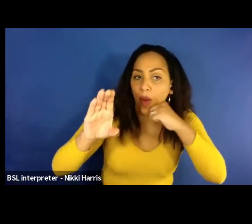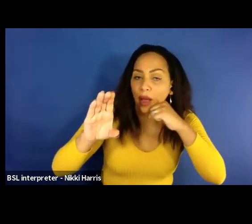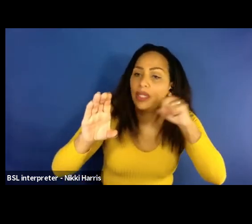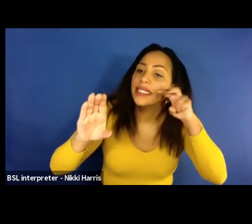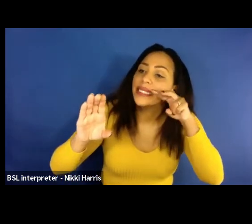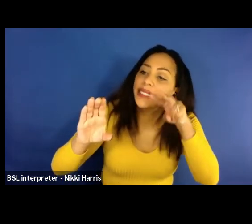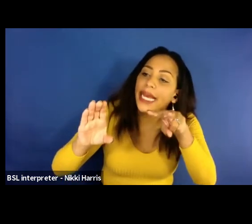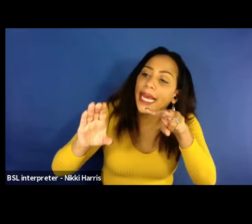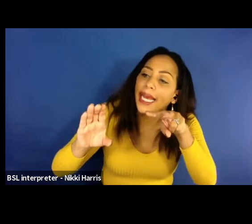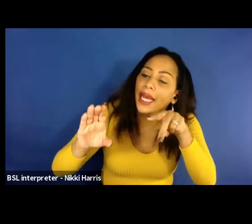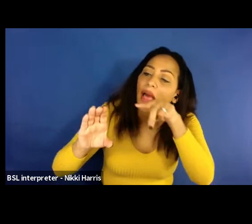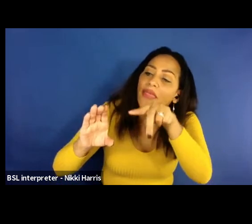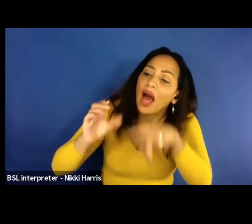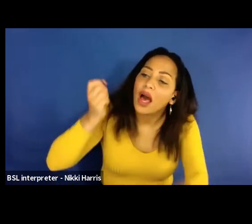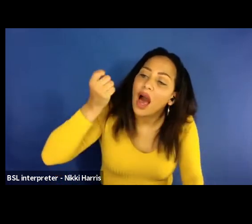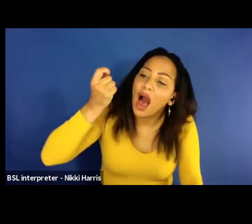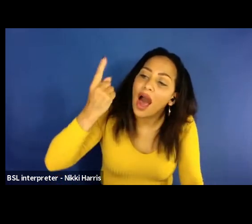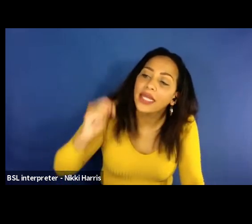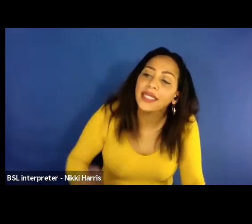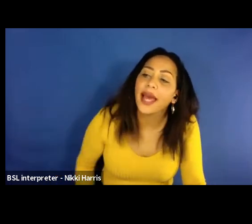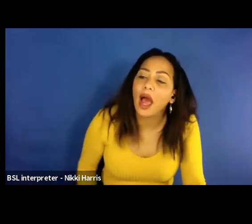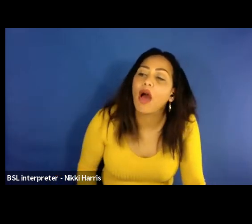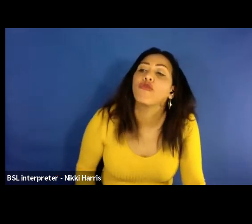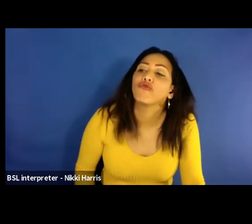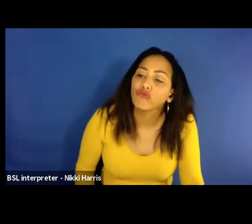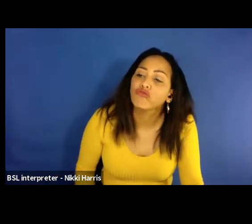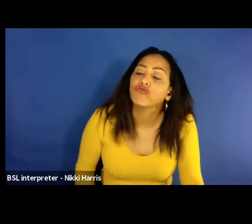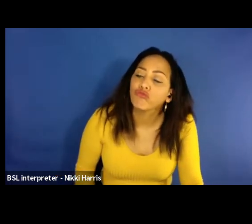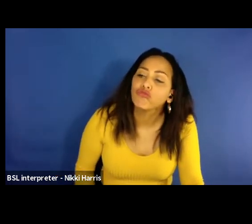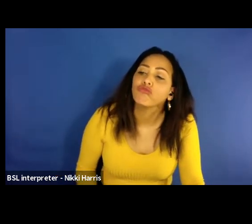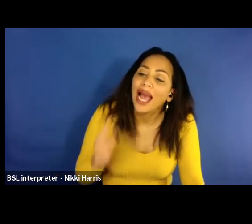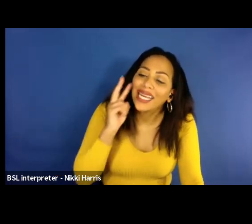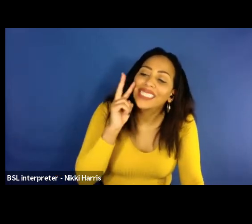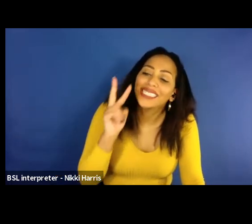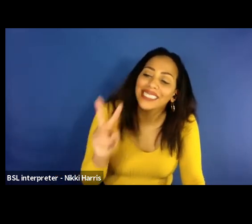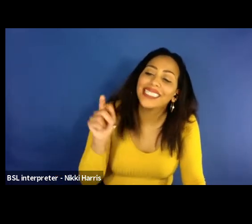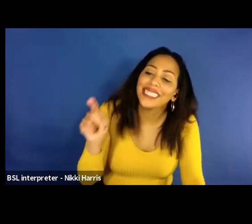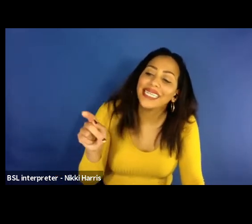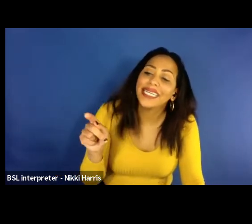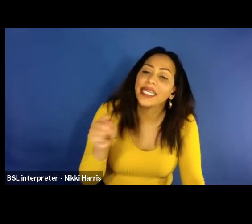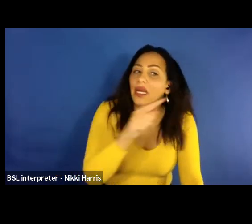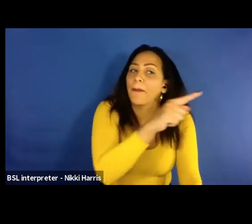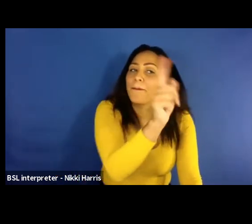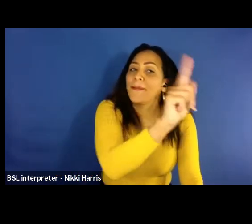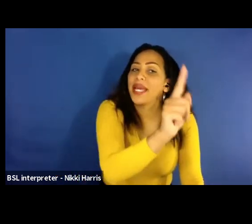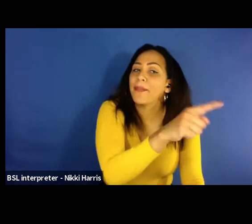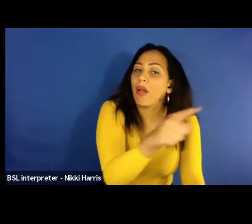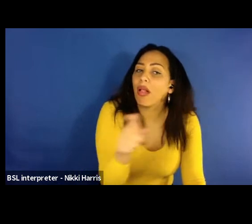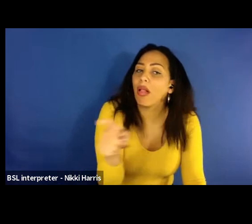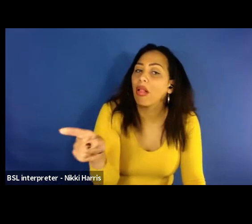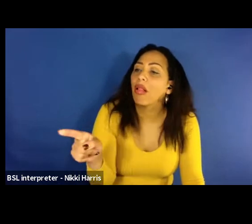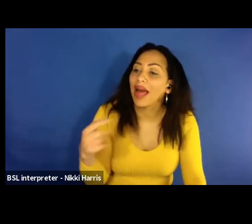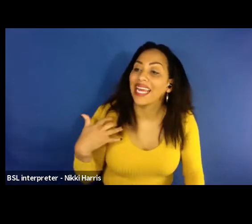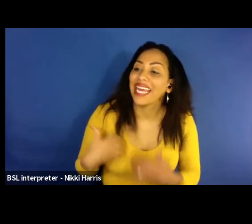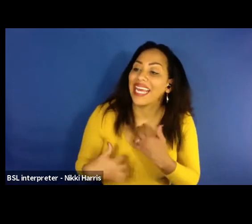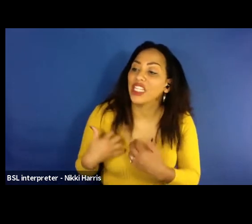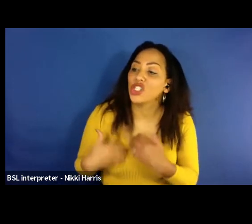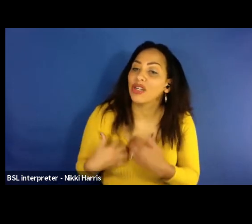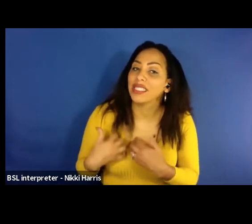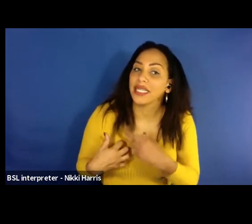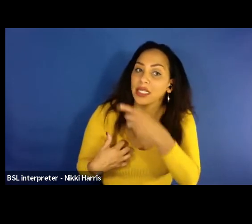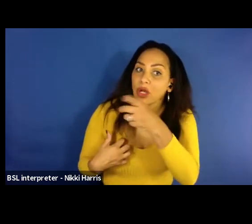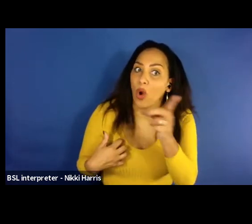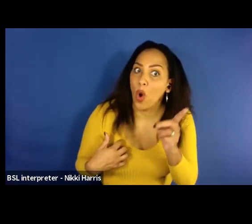is an idea here that has some sort of traction or momentum, whereby people are either paying to use it or frothing at the mouth to use